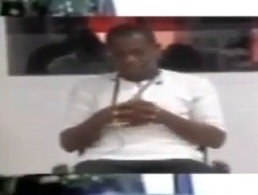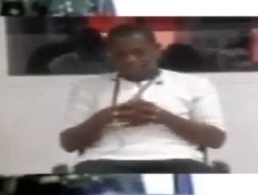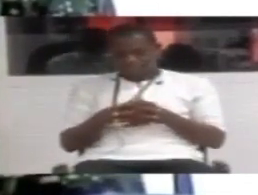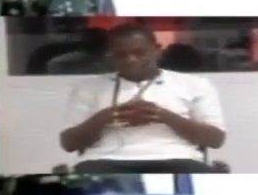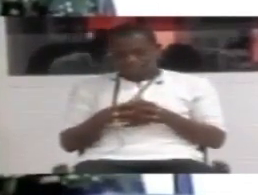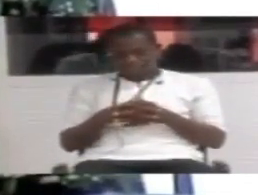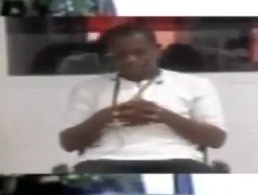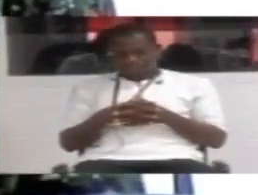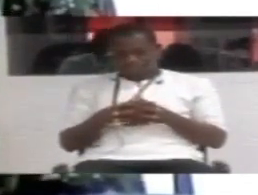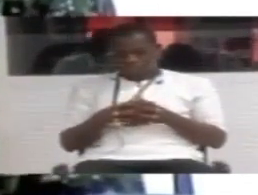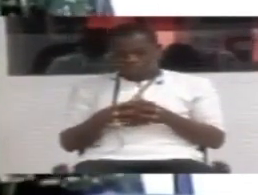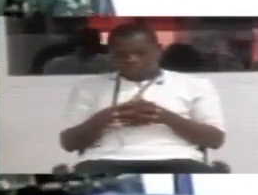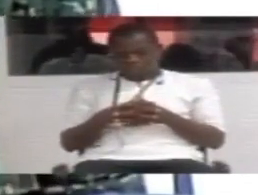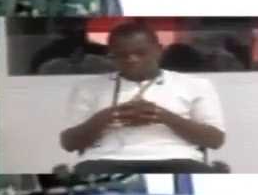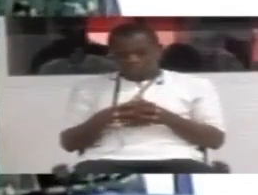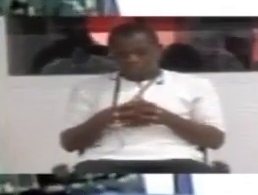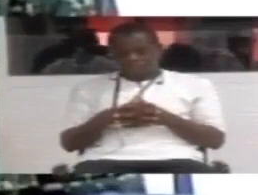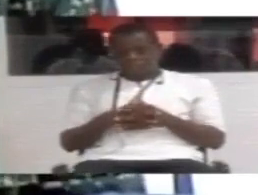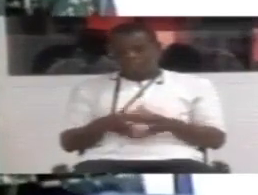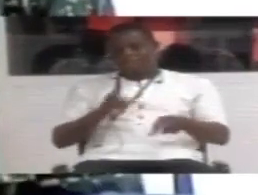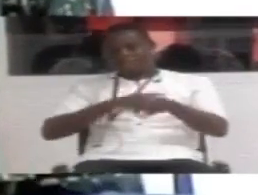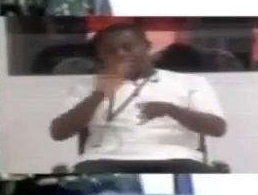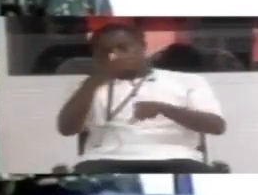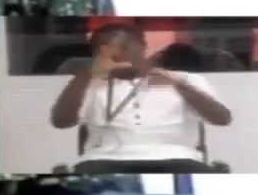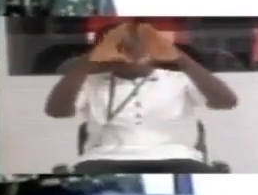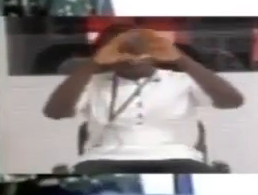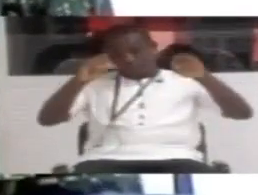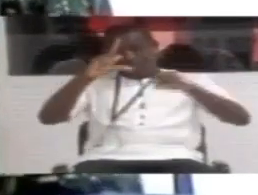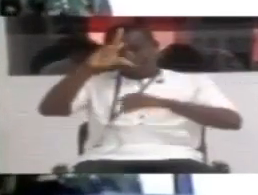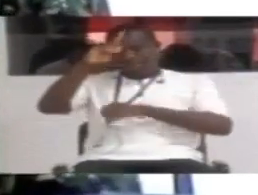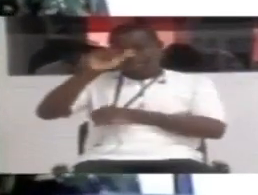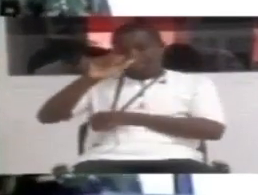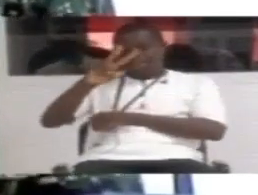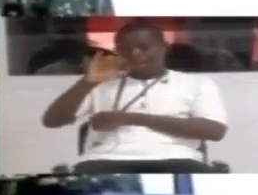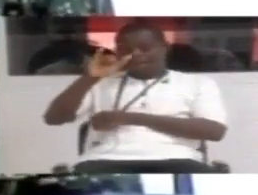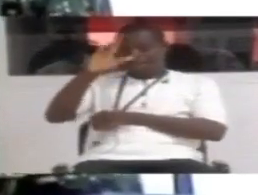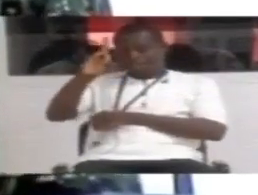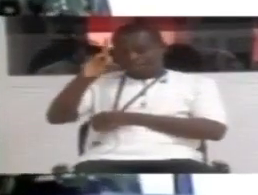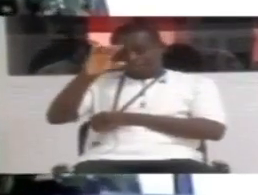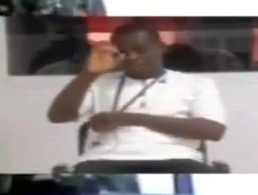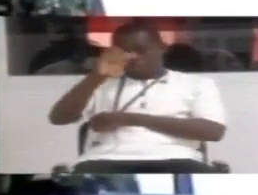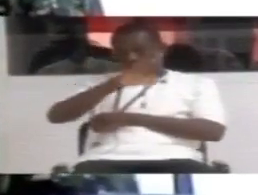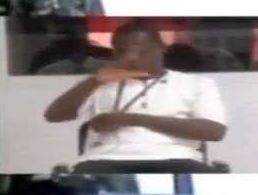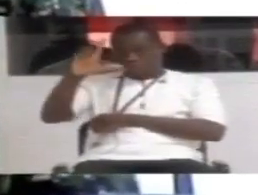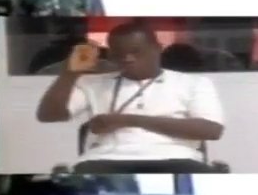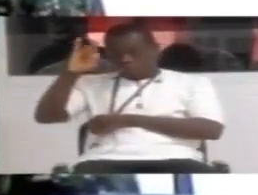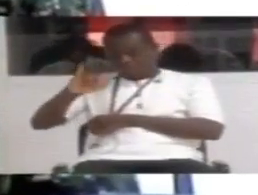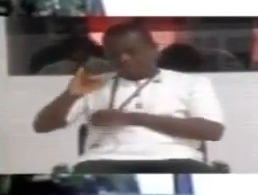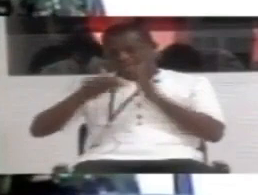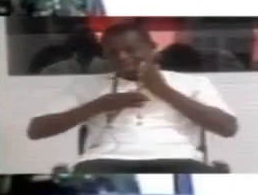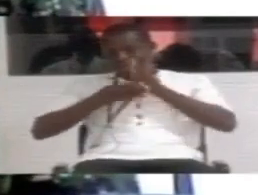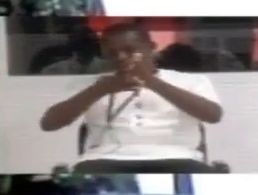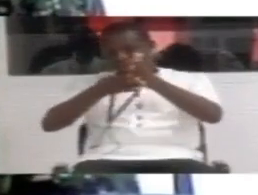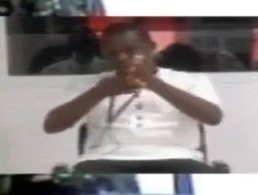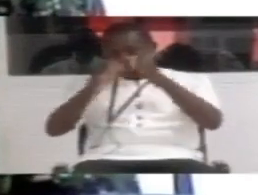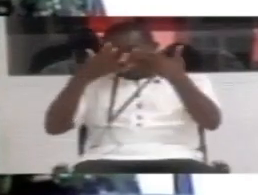fofu lana fa xewon. Bañ démé ci office David Colley, ngiti prison bi. When we got to the office of David